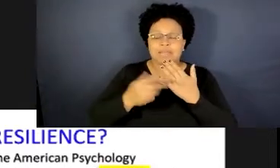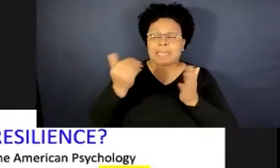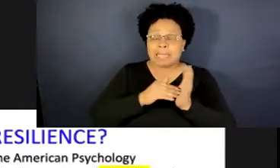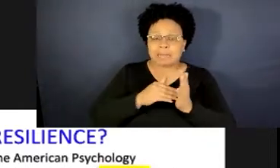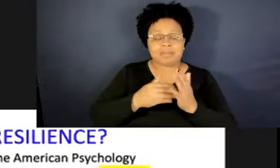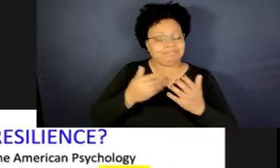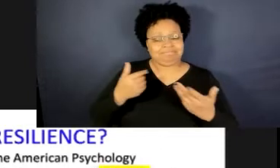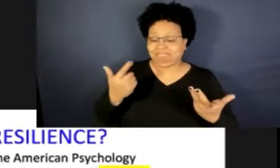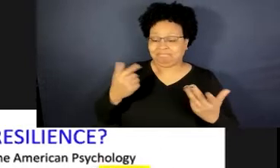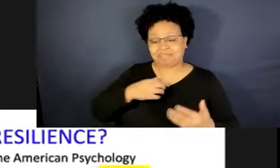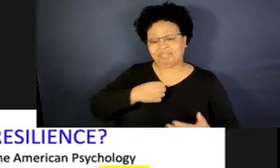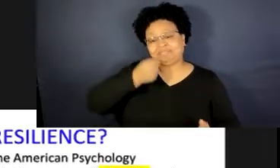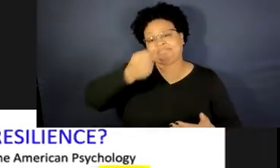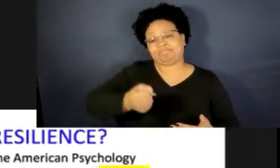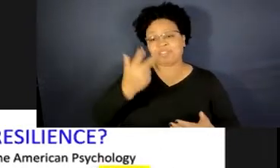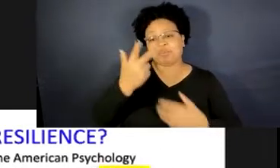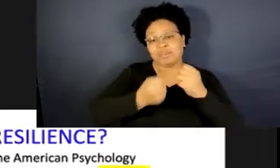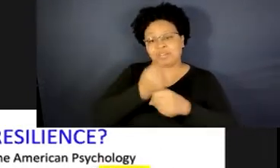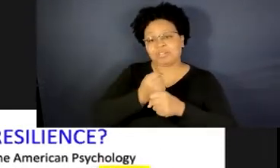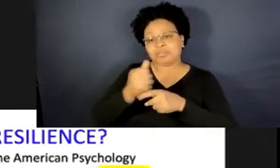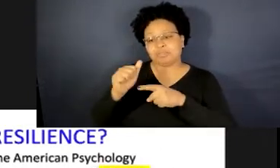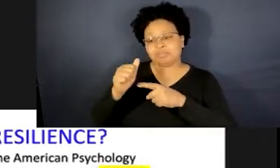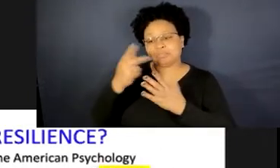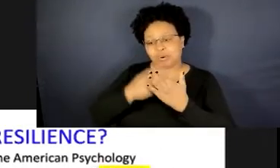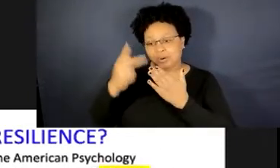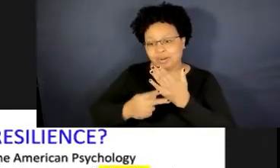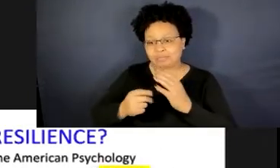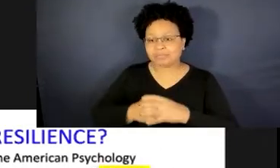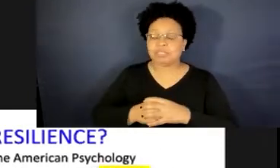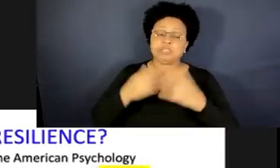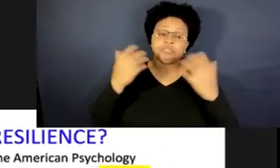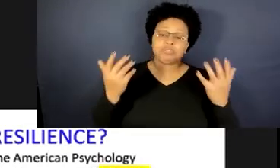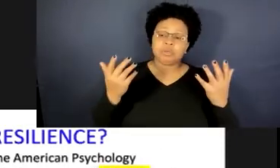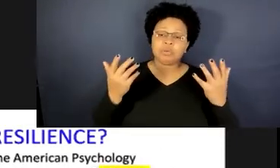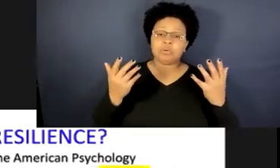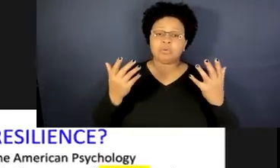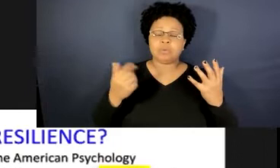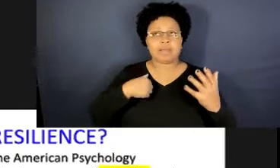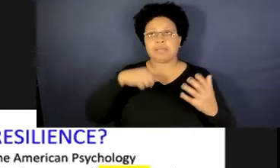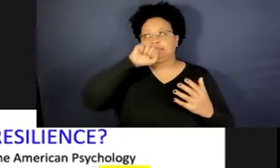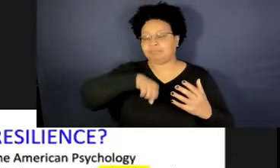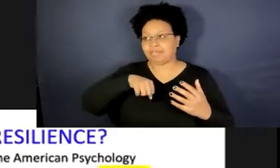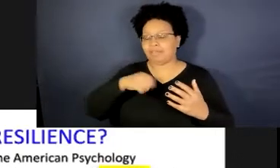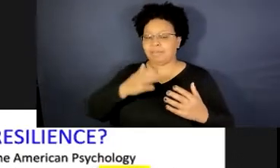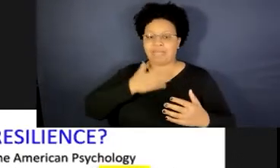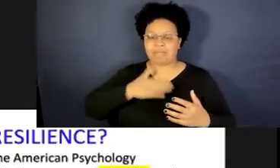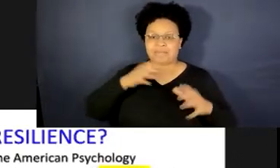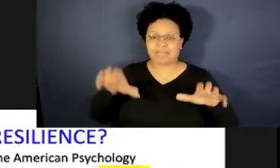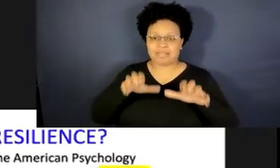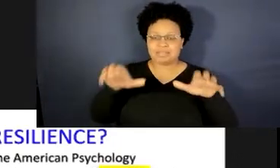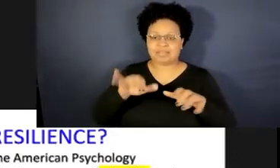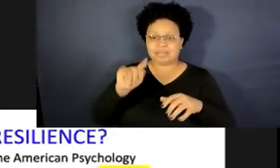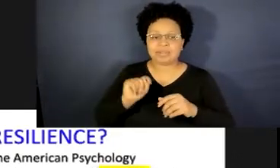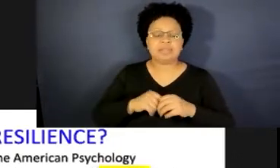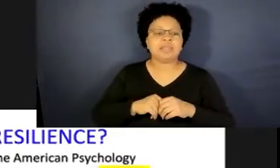years, and there I was in this program with him. So you think about, and I just love it because I'm so glad I did, because it gave